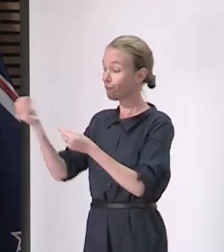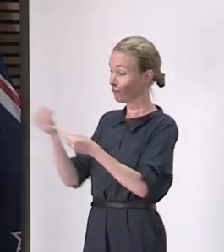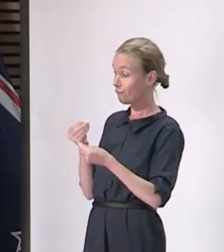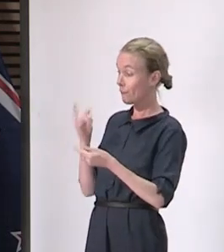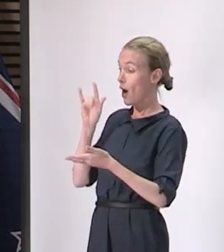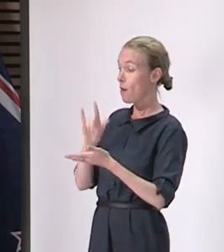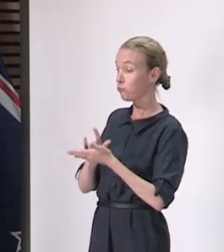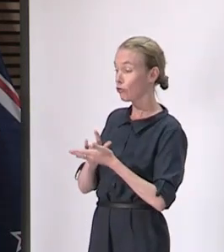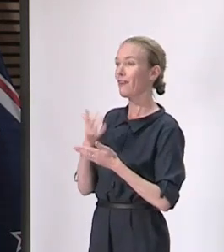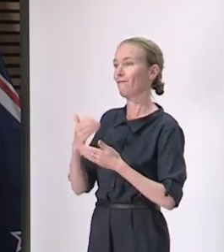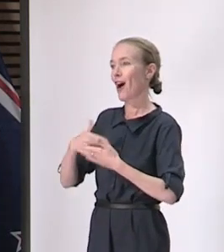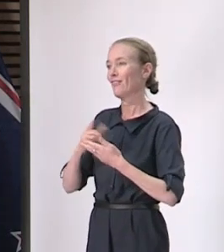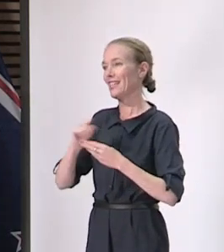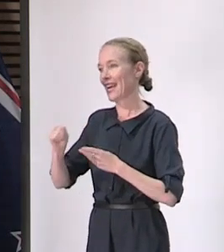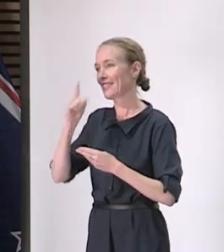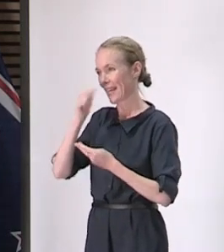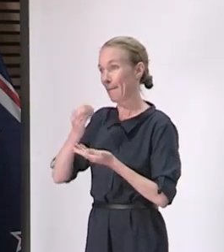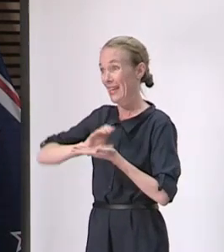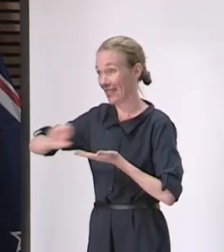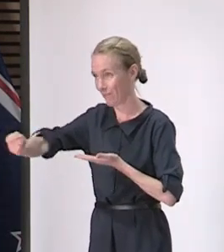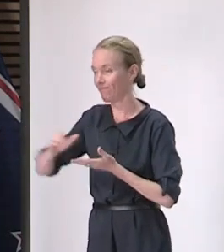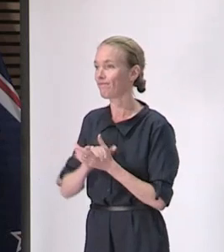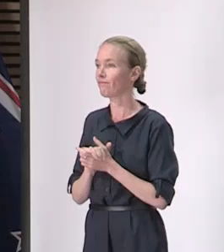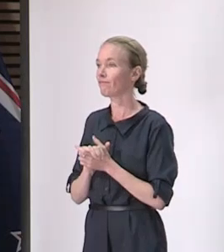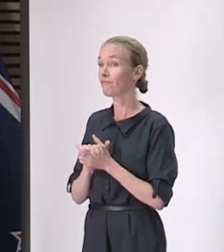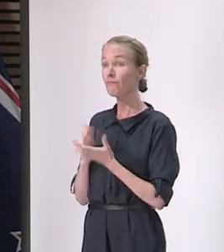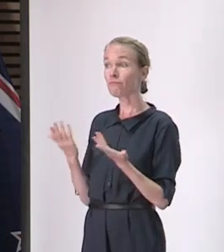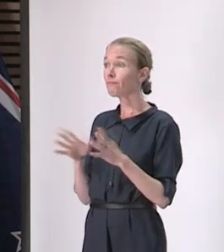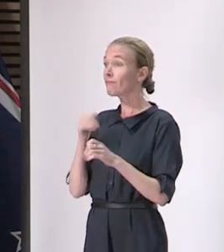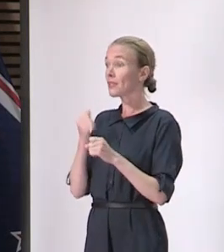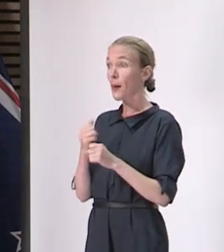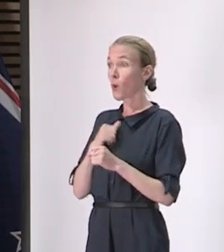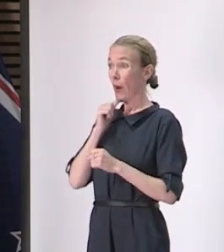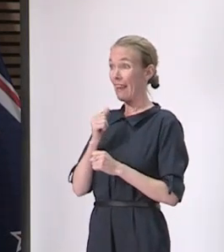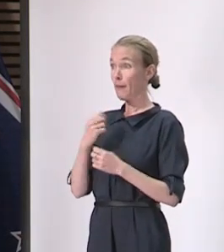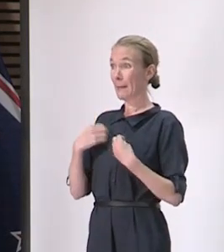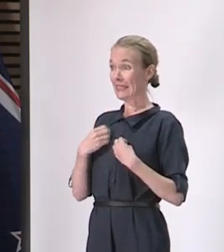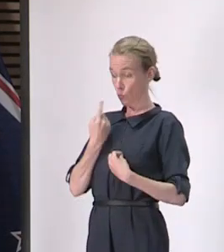So whether you're a sole trader wanting to borrow, for instance, up to